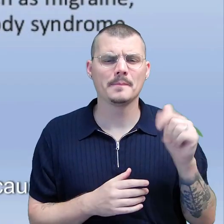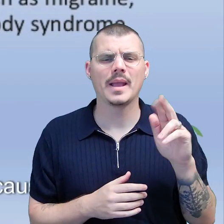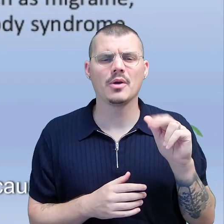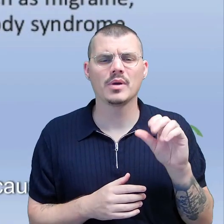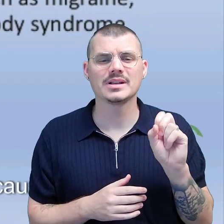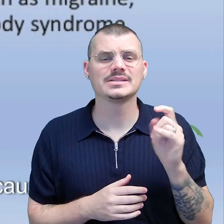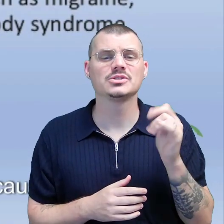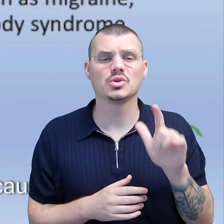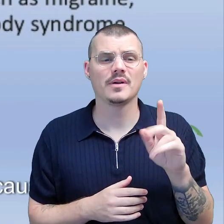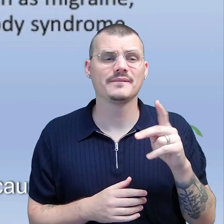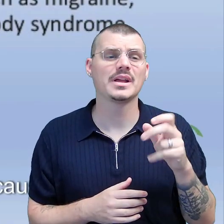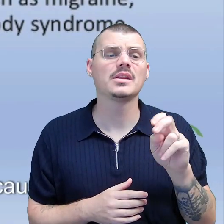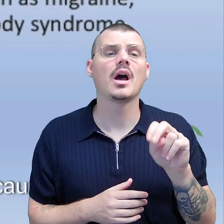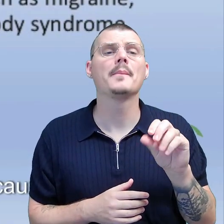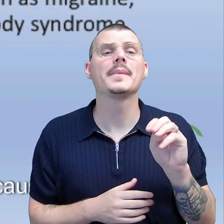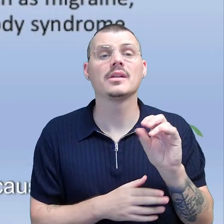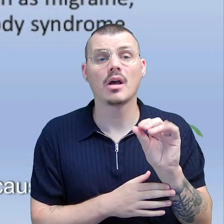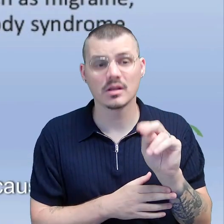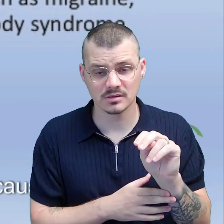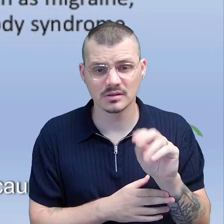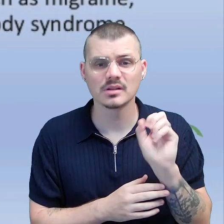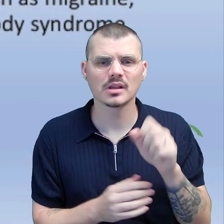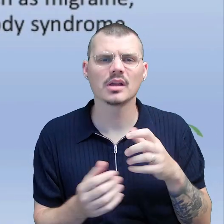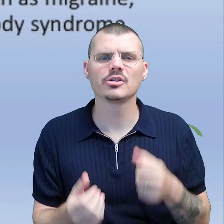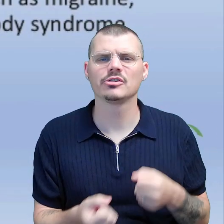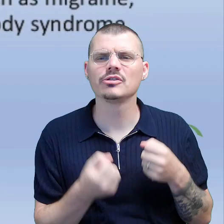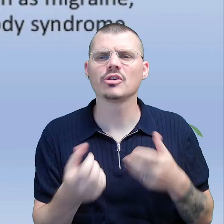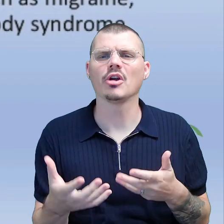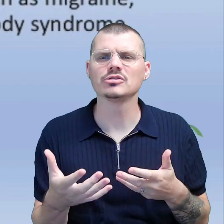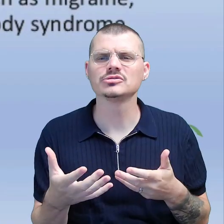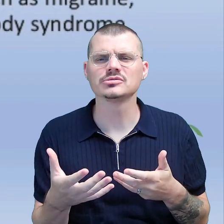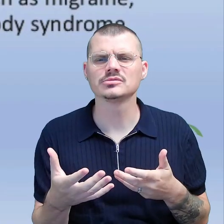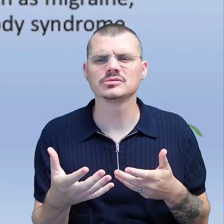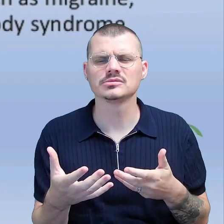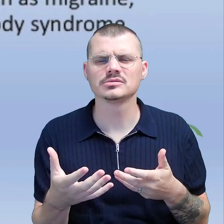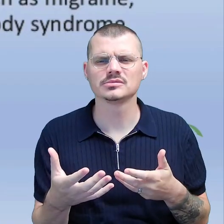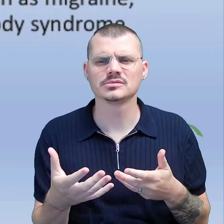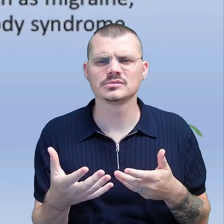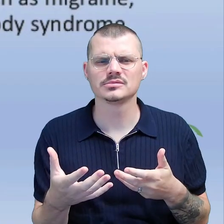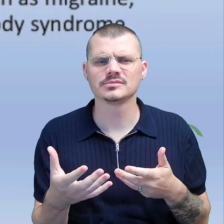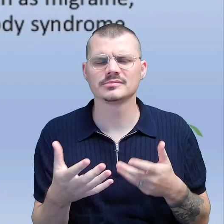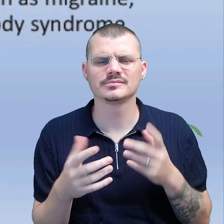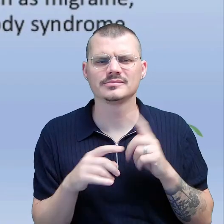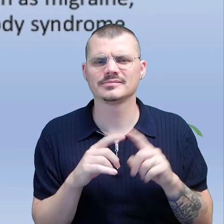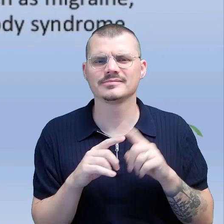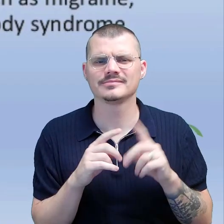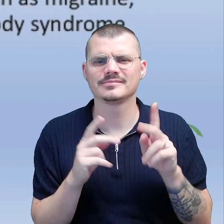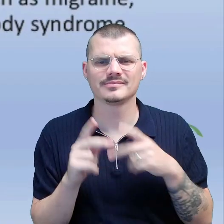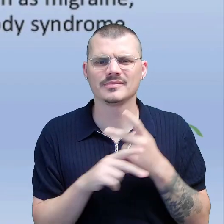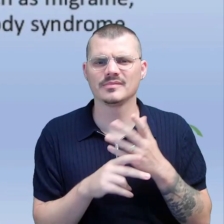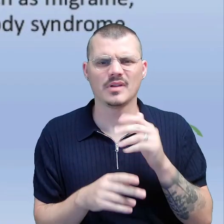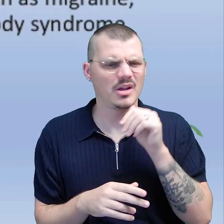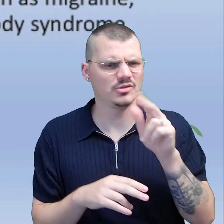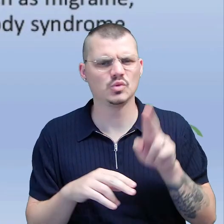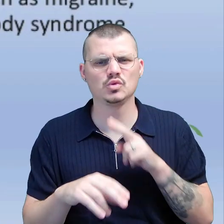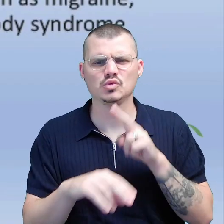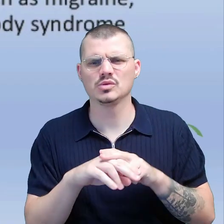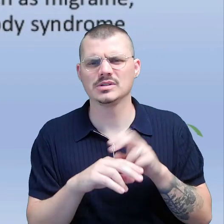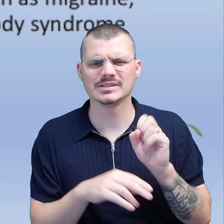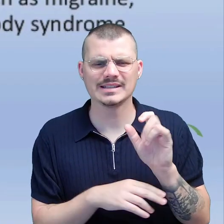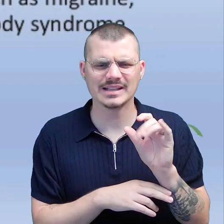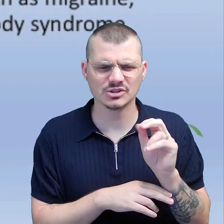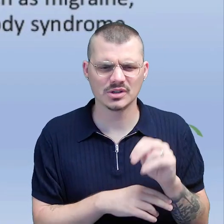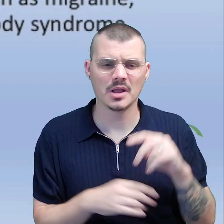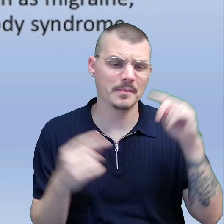Some other paroxysmal phenomena can cause all kinds of different unusual